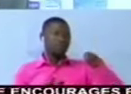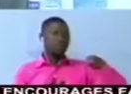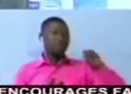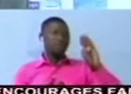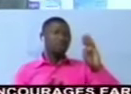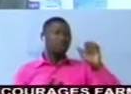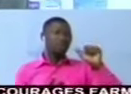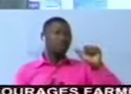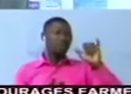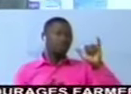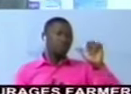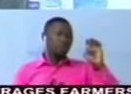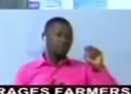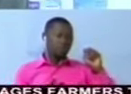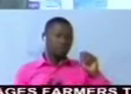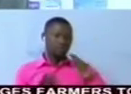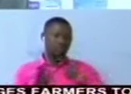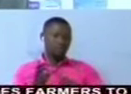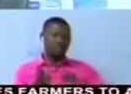Lamine Dabo. Lamine Dabo.